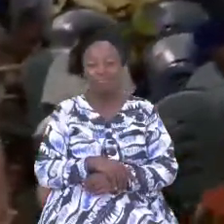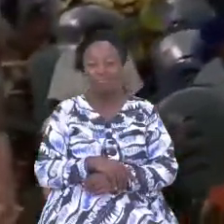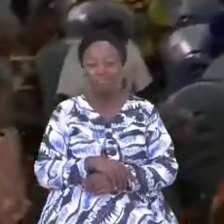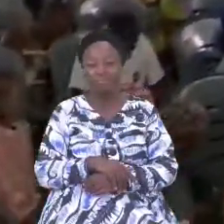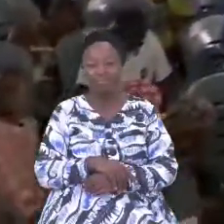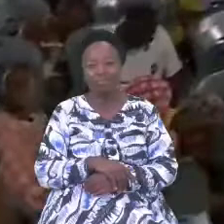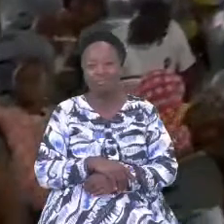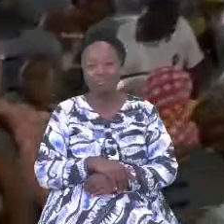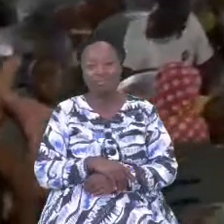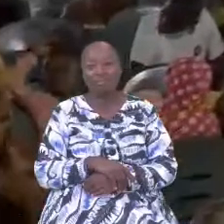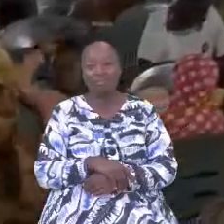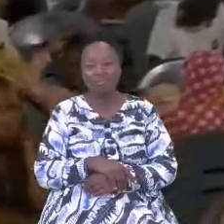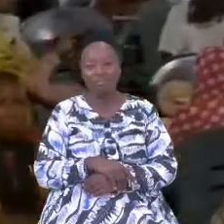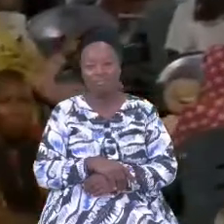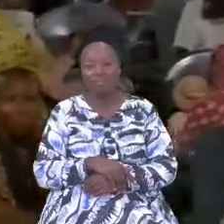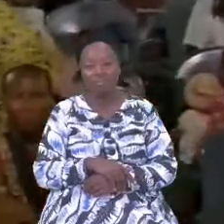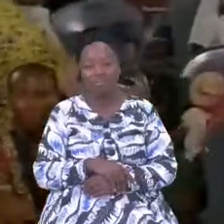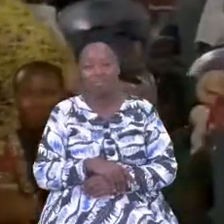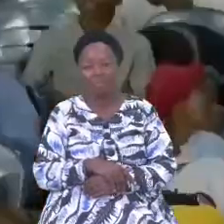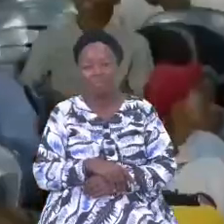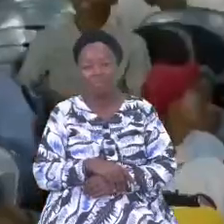Wave your hand if you are done.